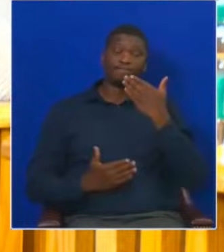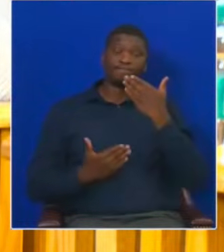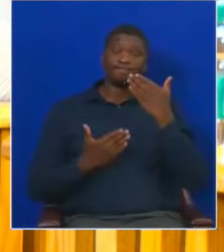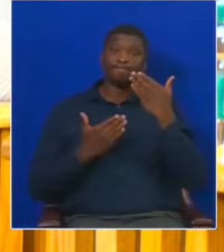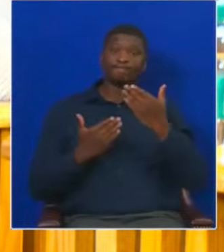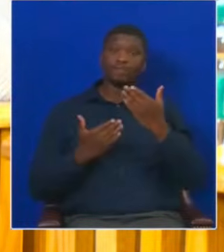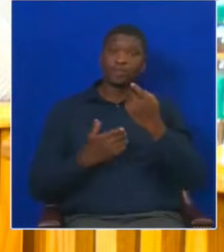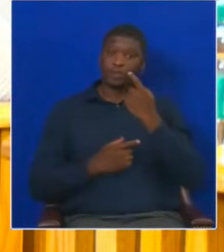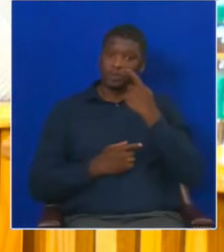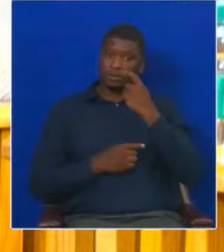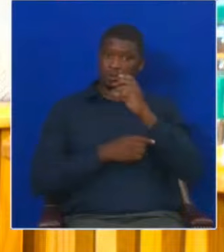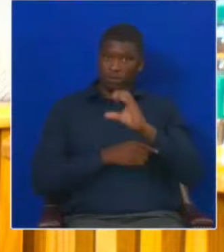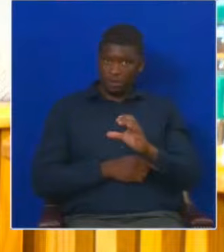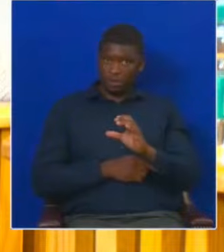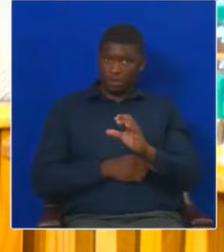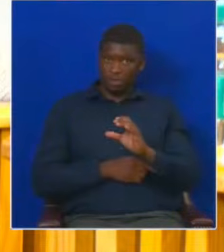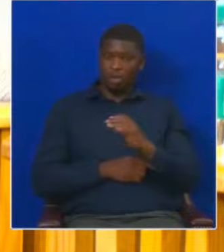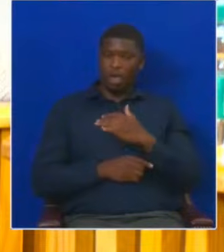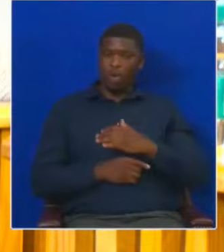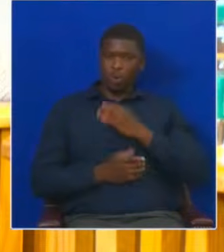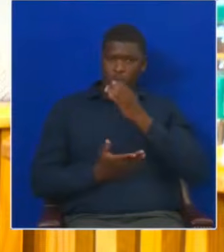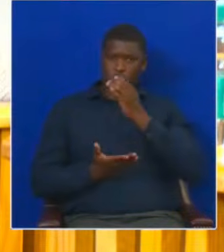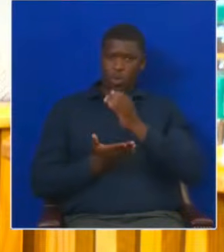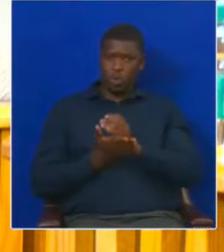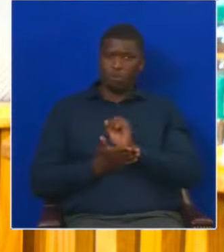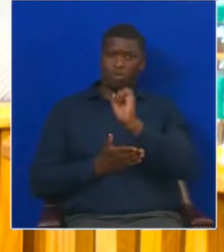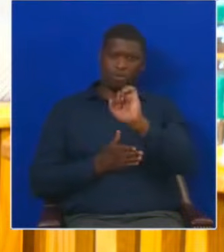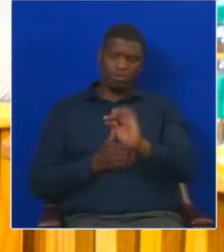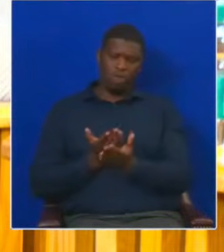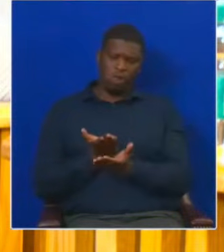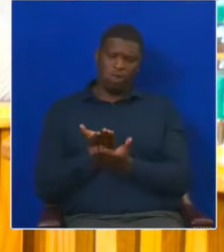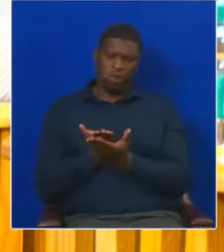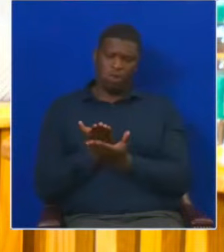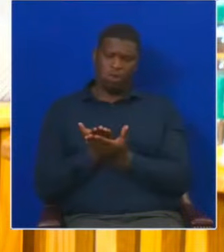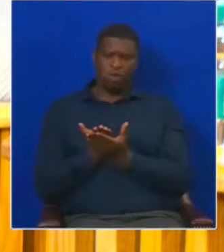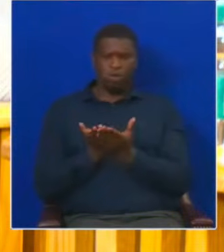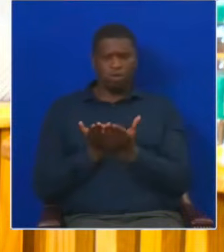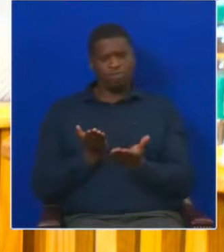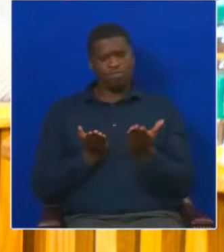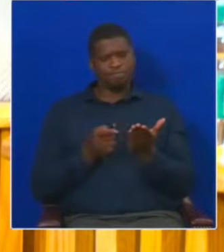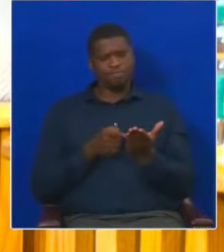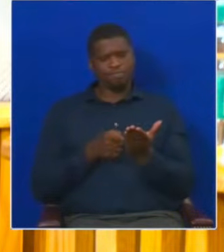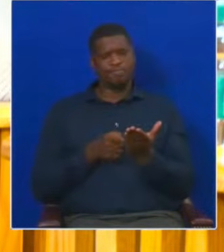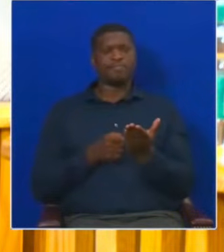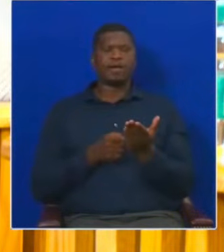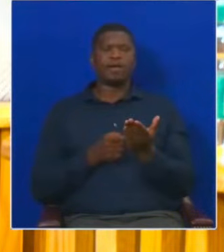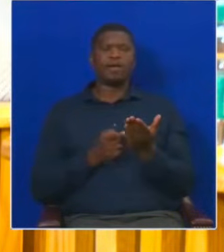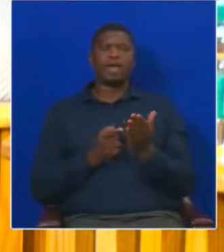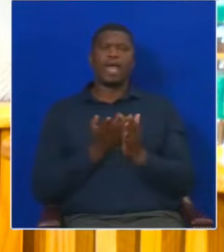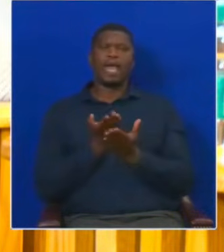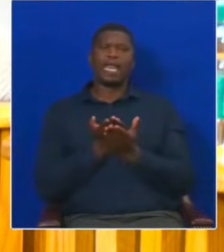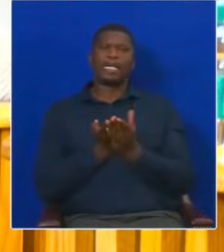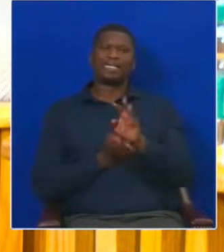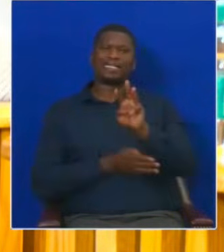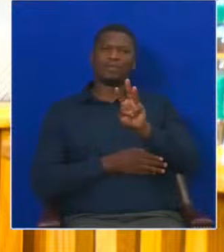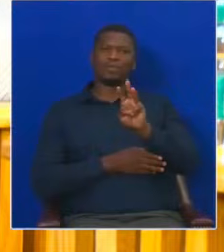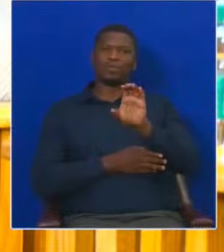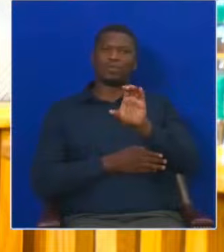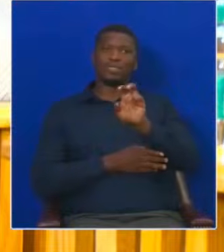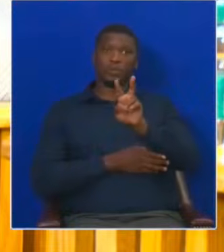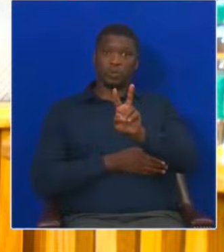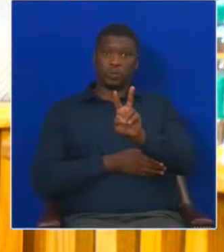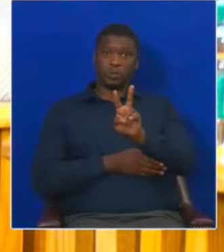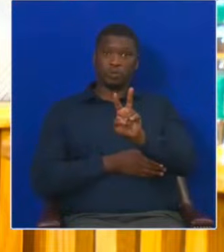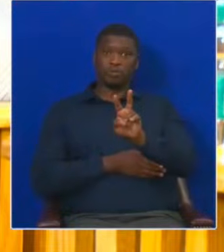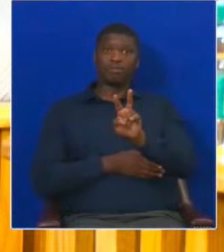your affidavit attached as Annexure WC2, the 5 firearms that you seized